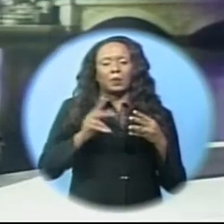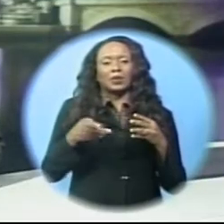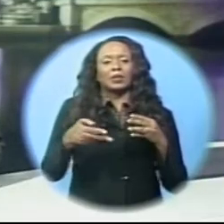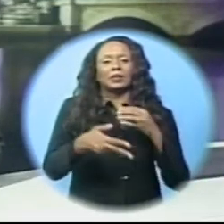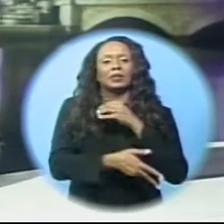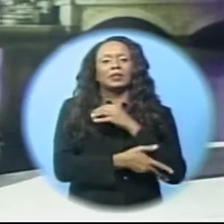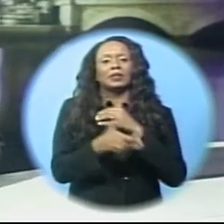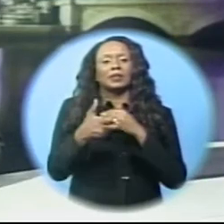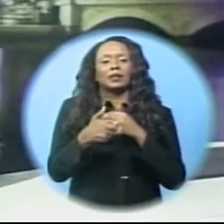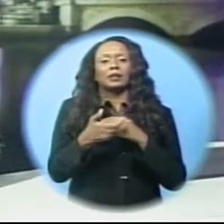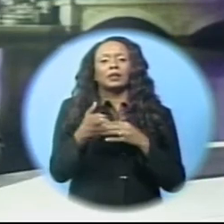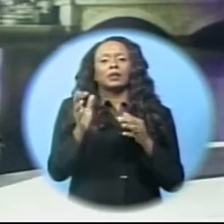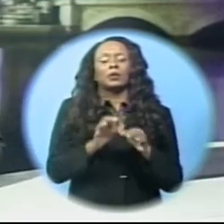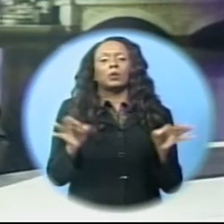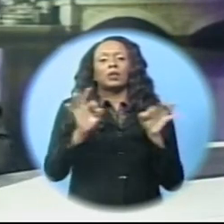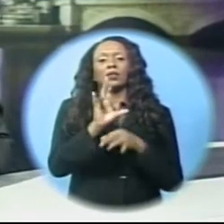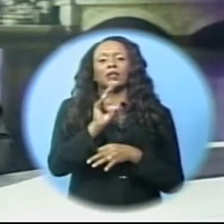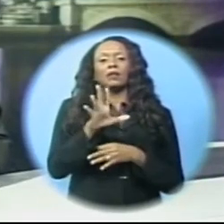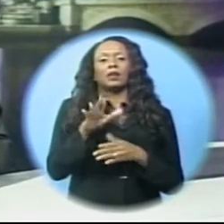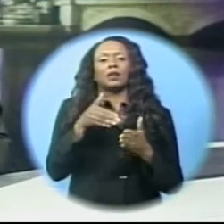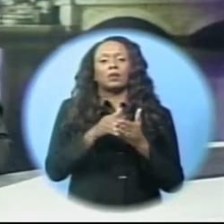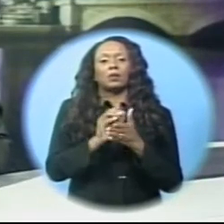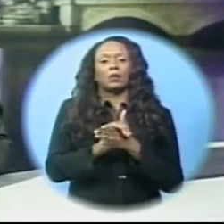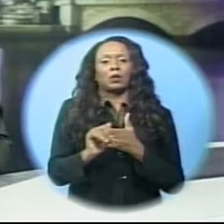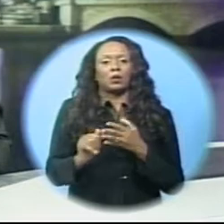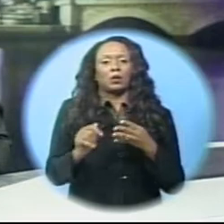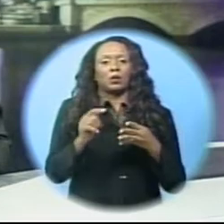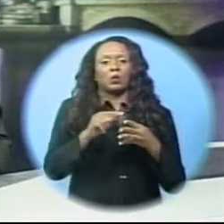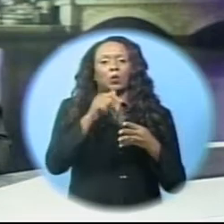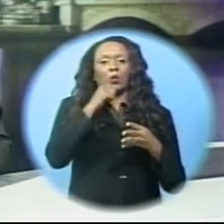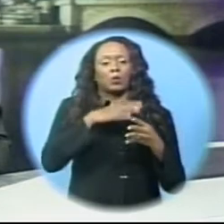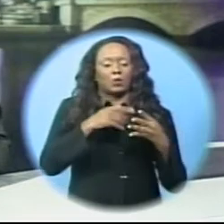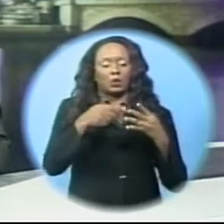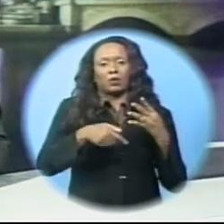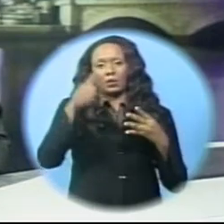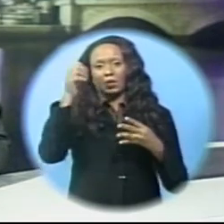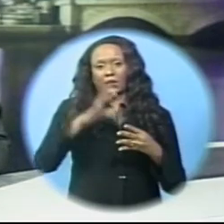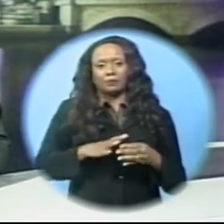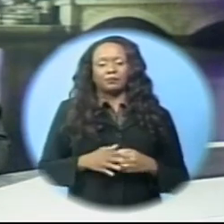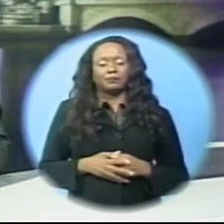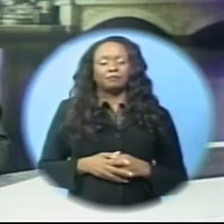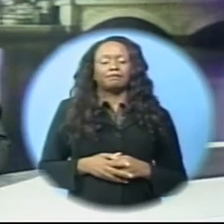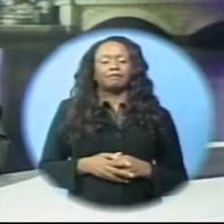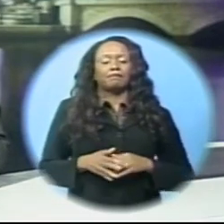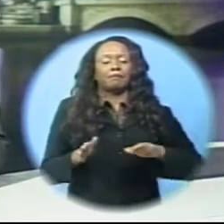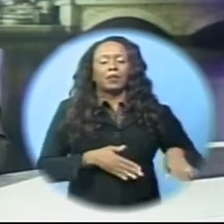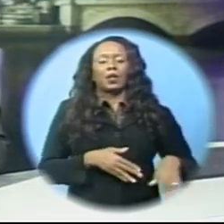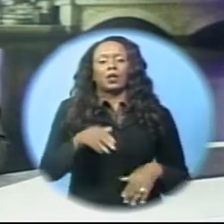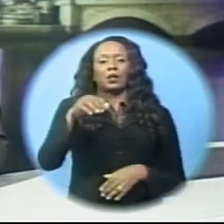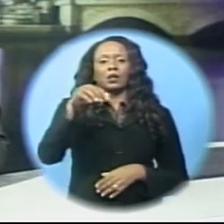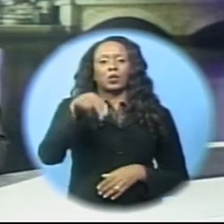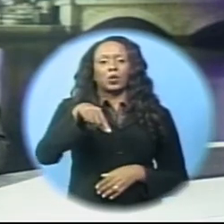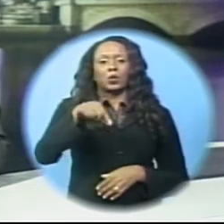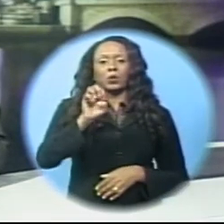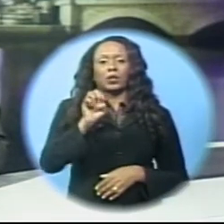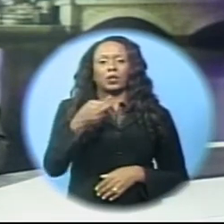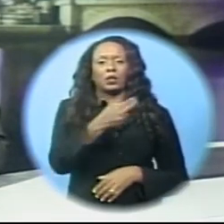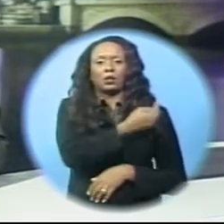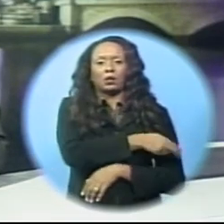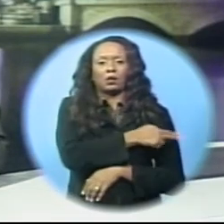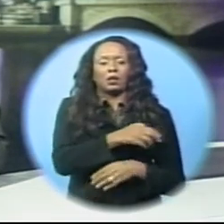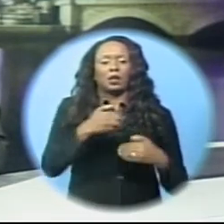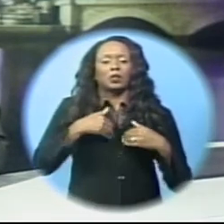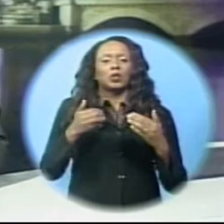The Queen Elizabeth Hospital has a new ophthalmic microsurgical laboratory. The lab, which is the first of its kind in the